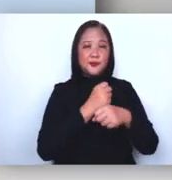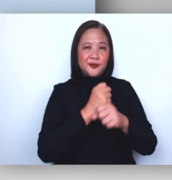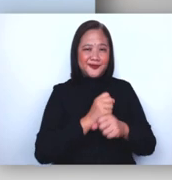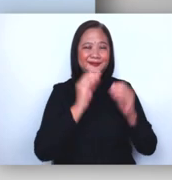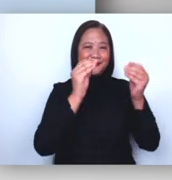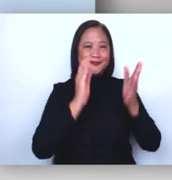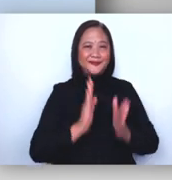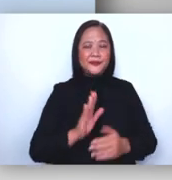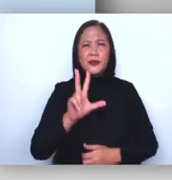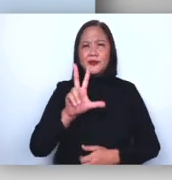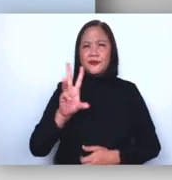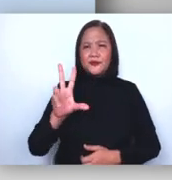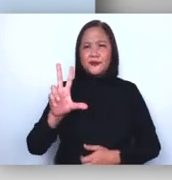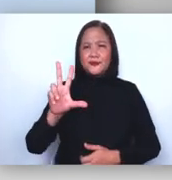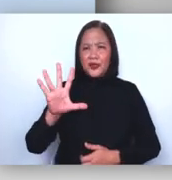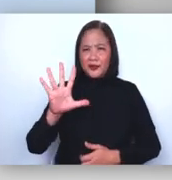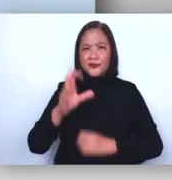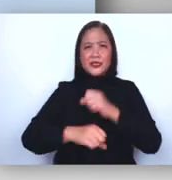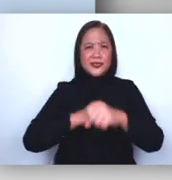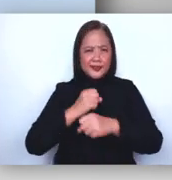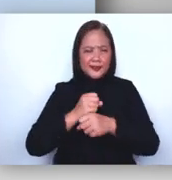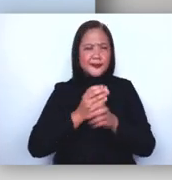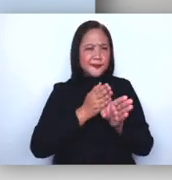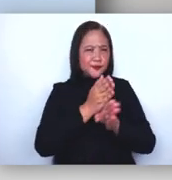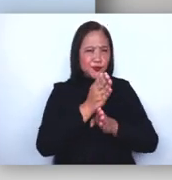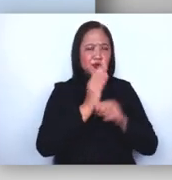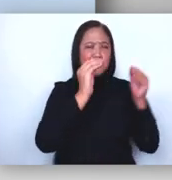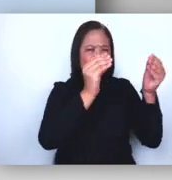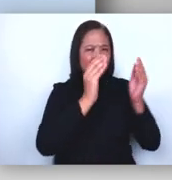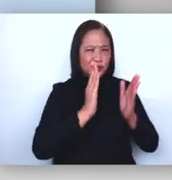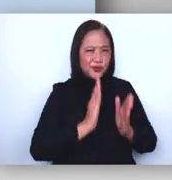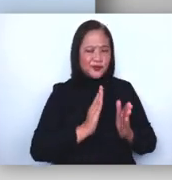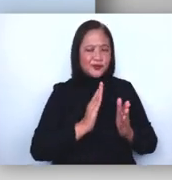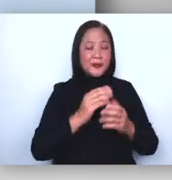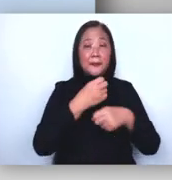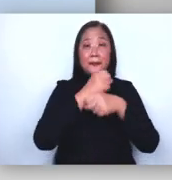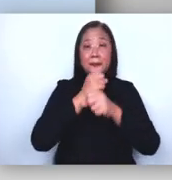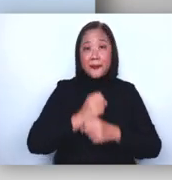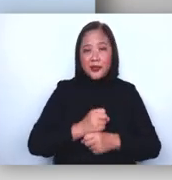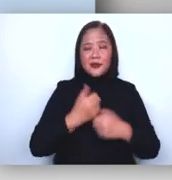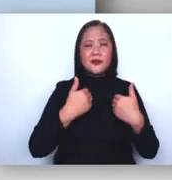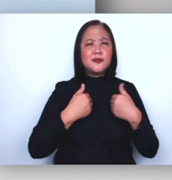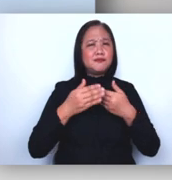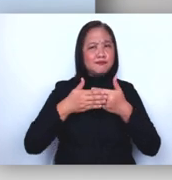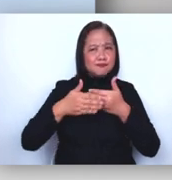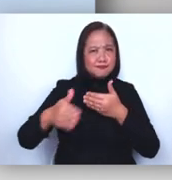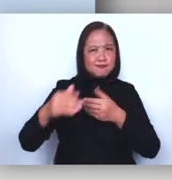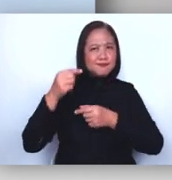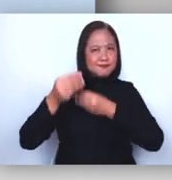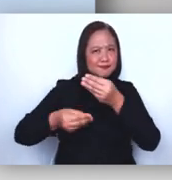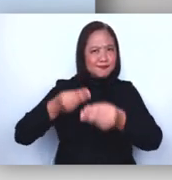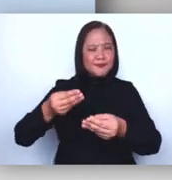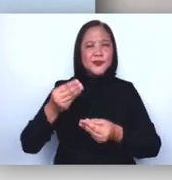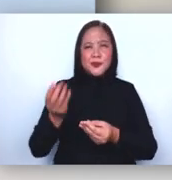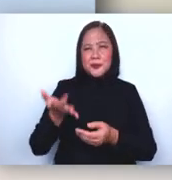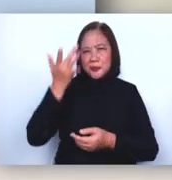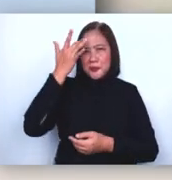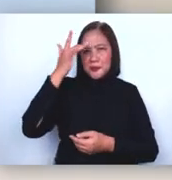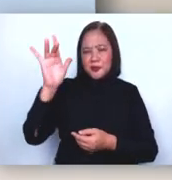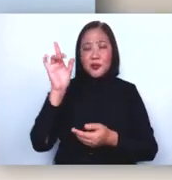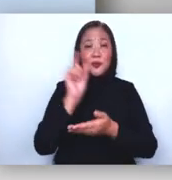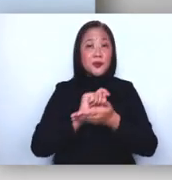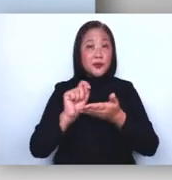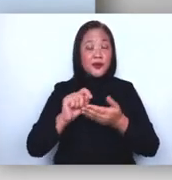teacher, whose 35 years of devoted professorship has produced a generation of